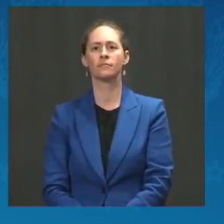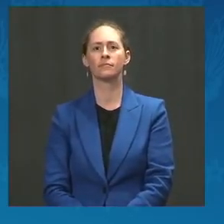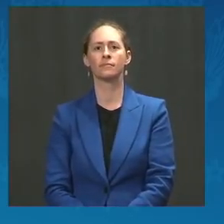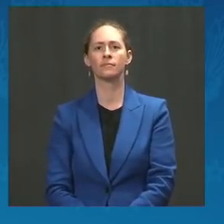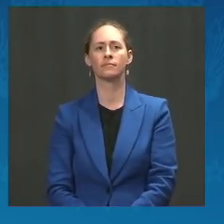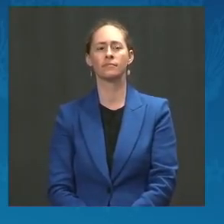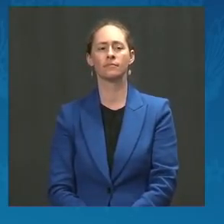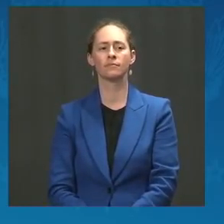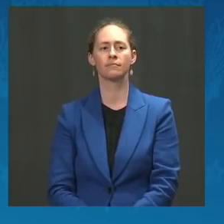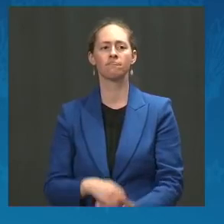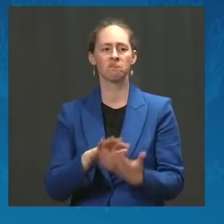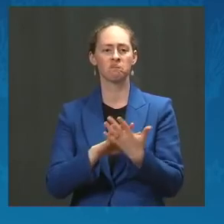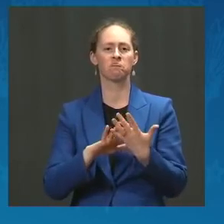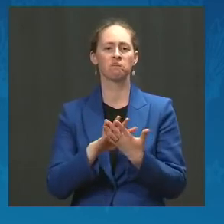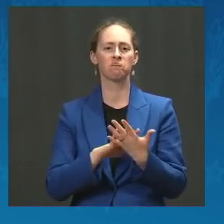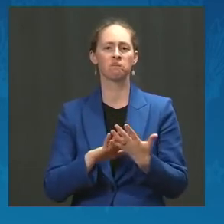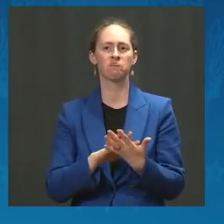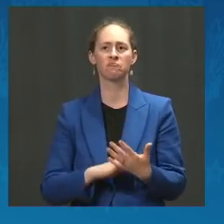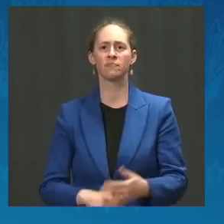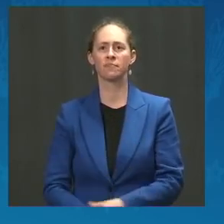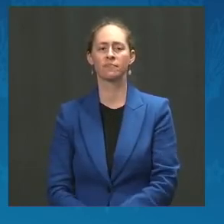there's two ways to do it.